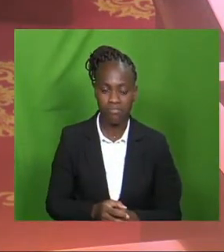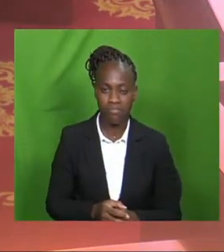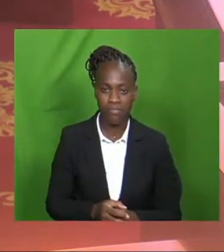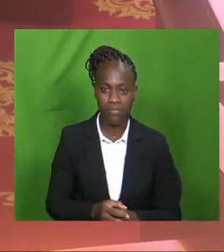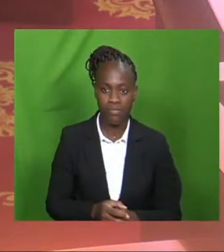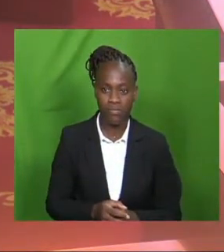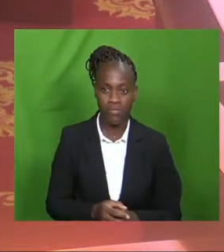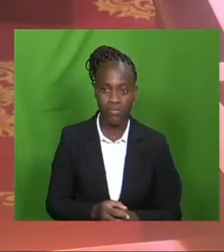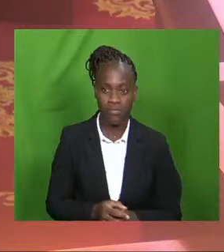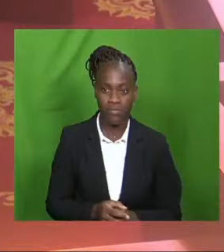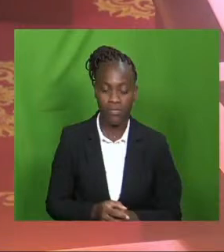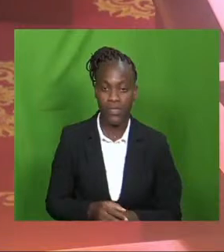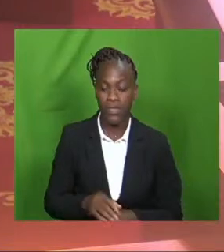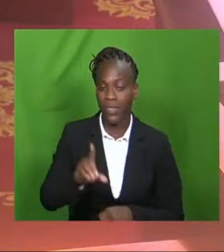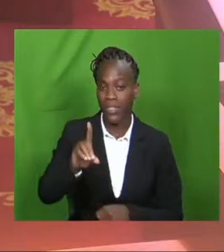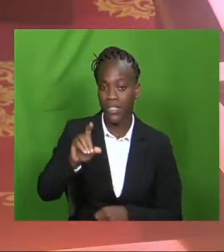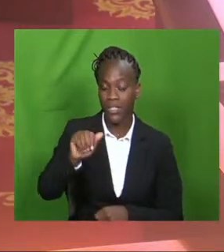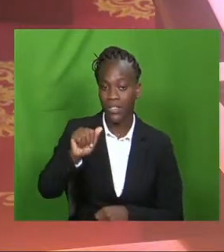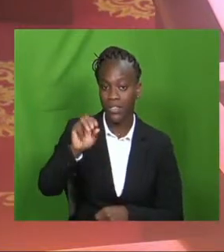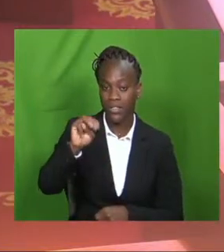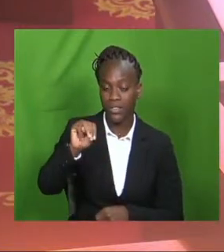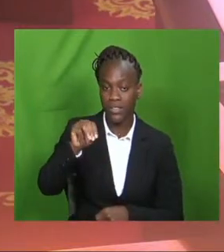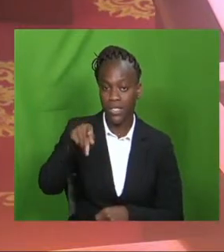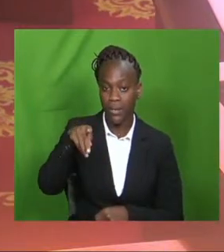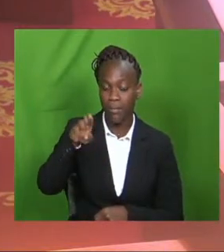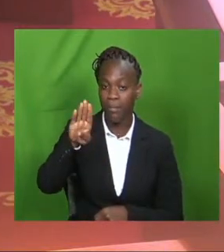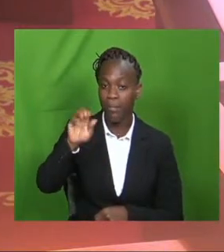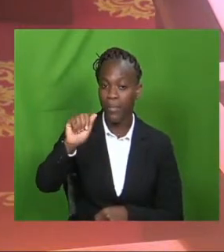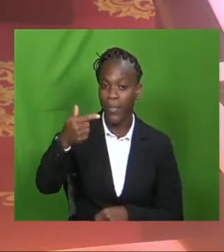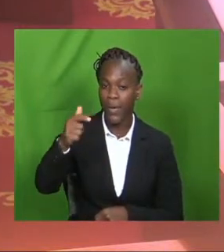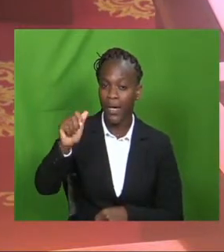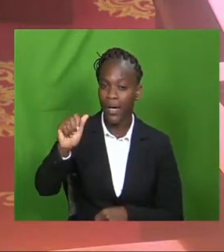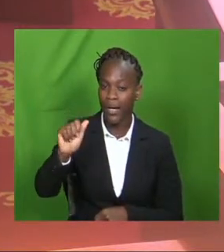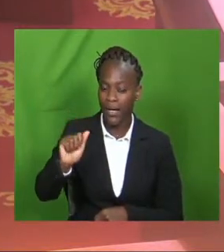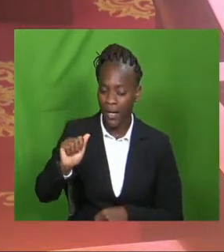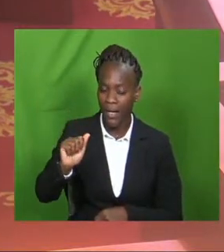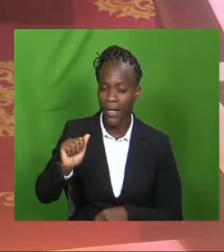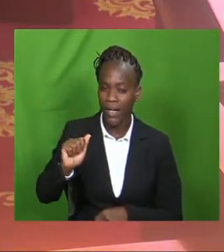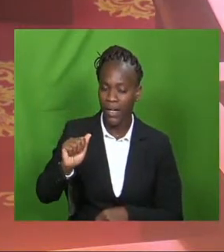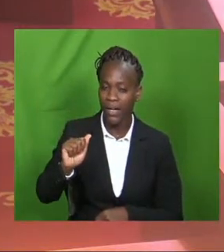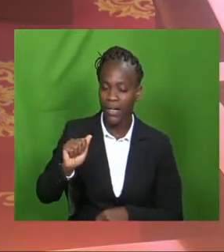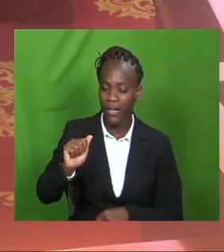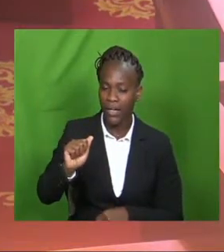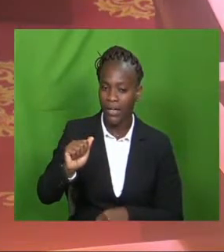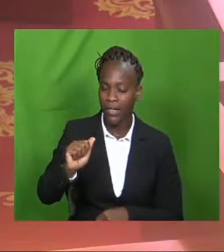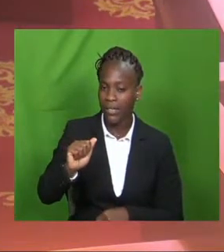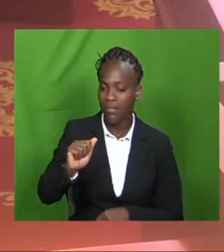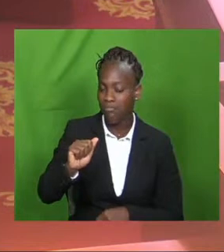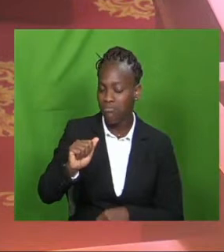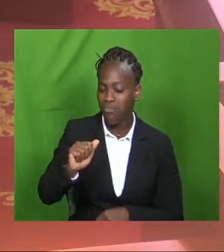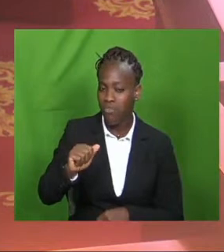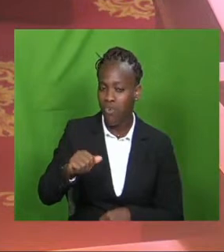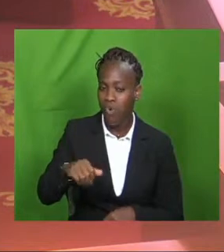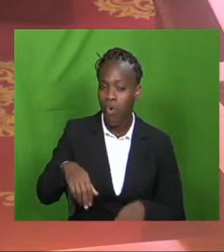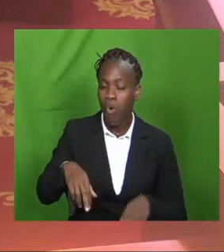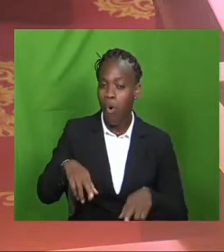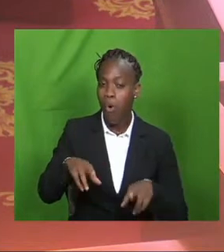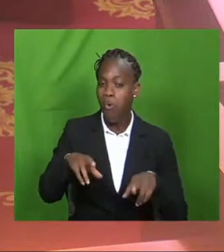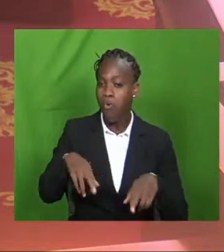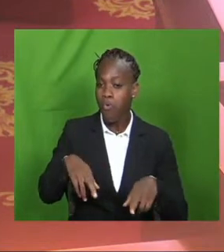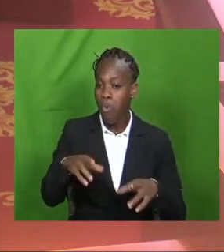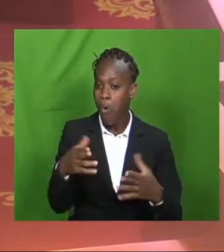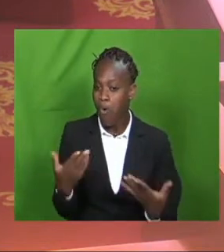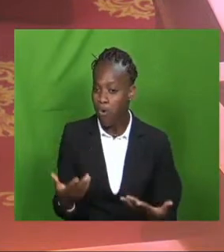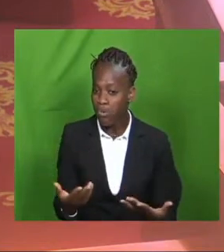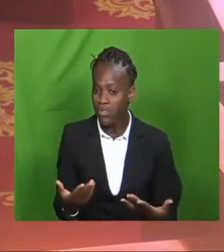with Gambaga and Nalerugu town roads already asphalted, with Nalerugu to